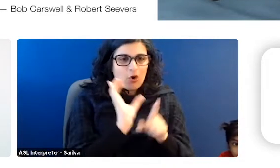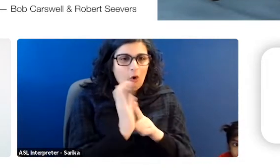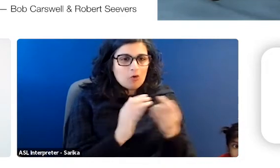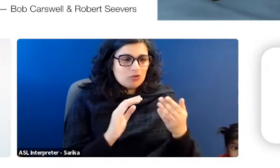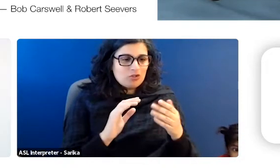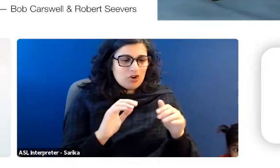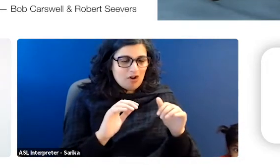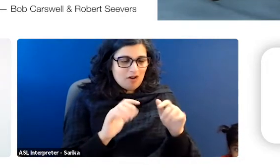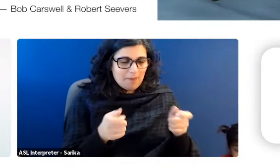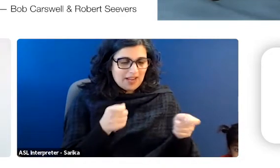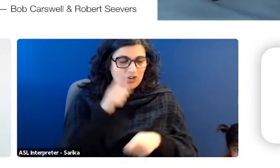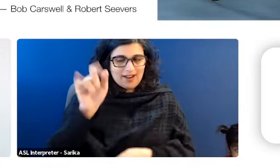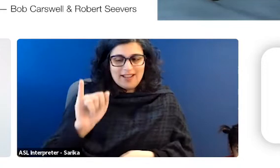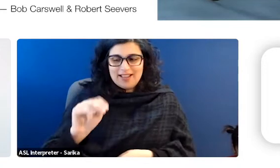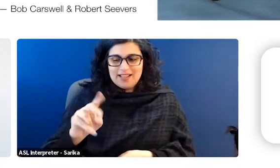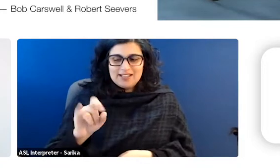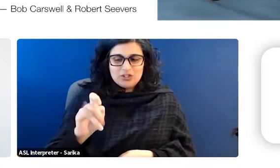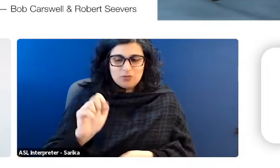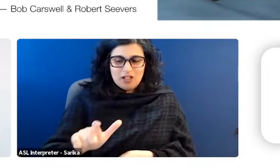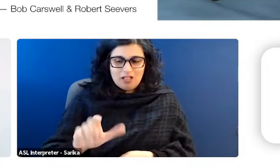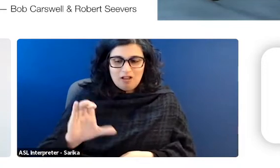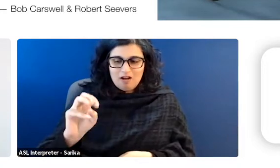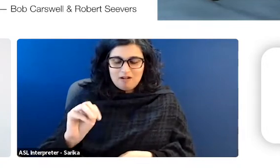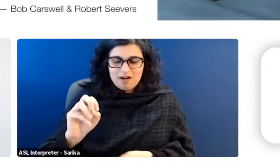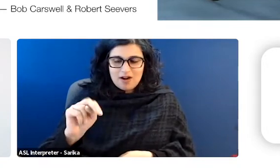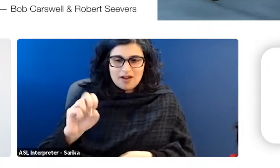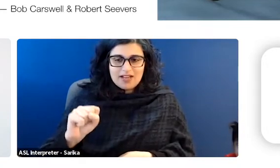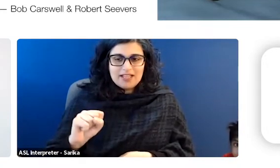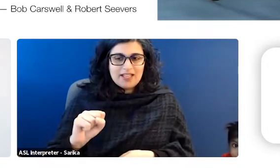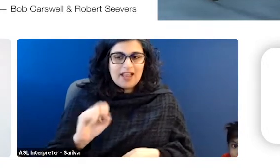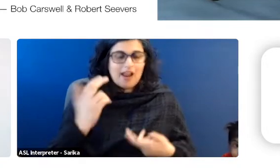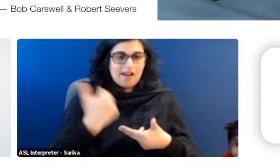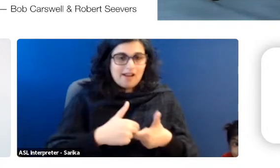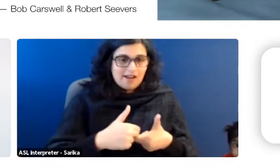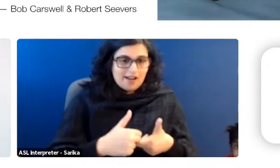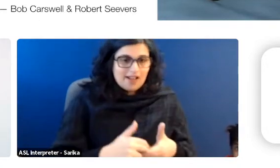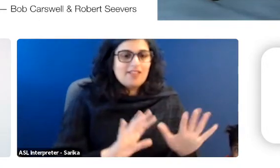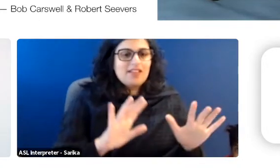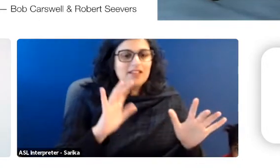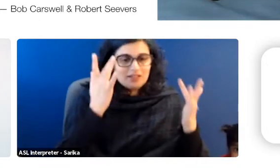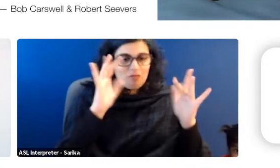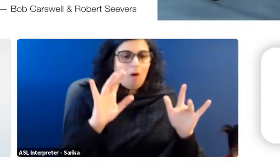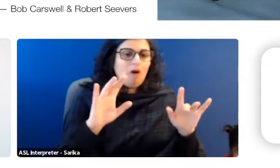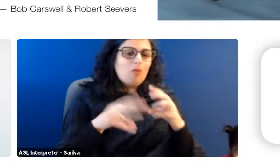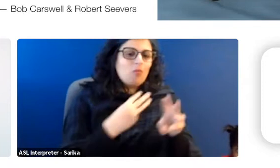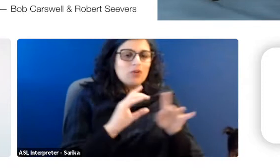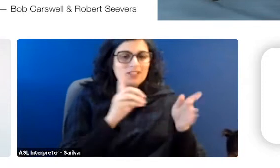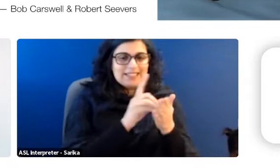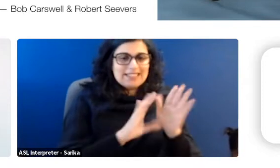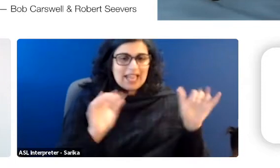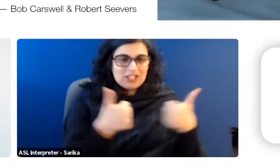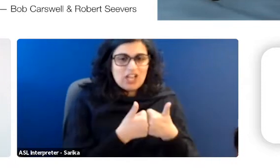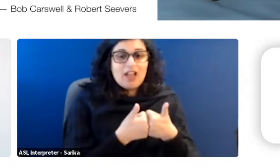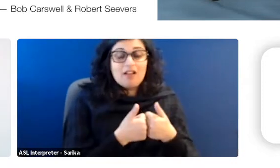the Industrial Commons, and I participated in the Material Return and Smart Wool Design Challenge. So my story is